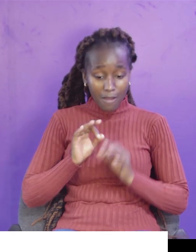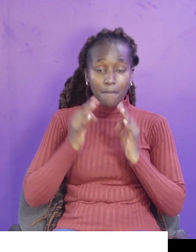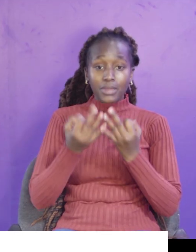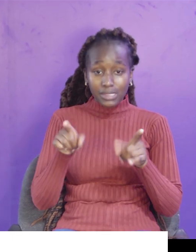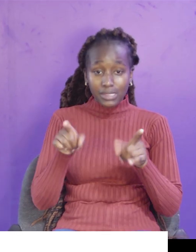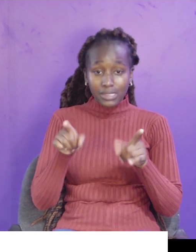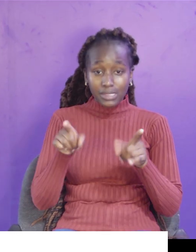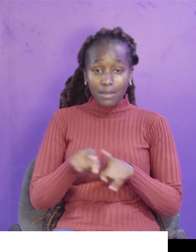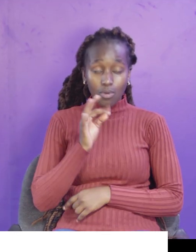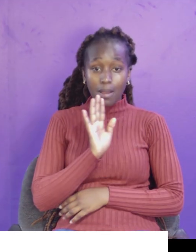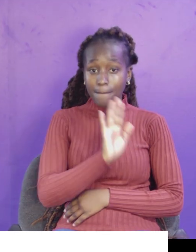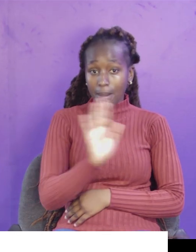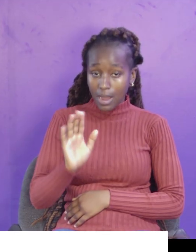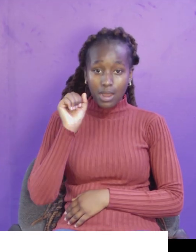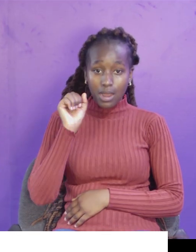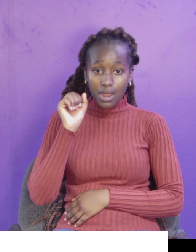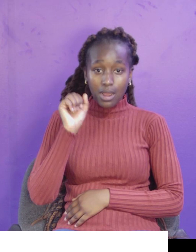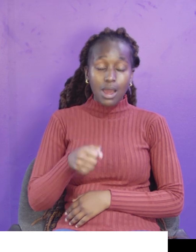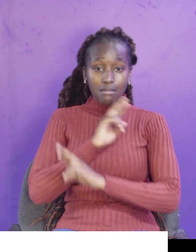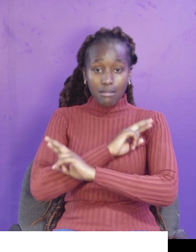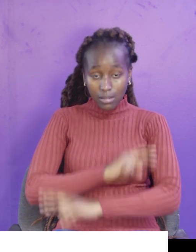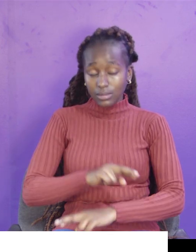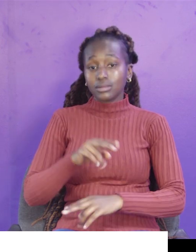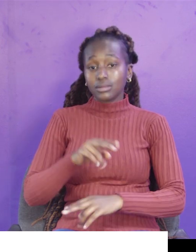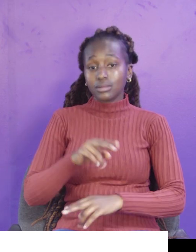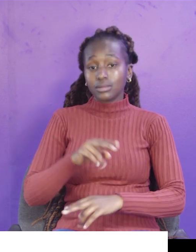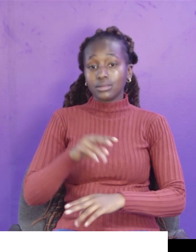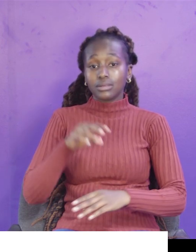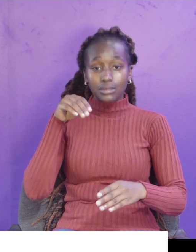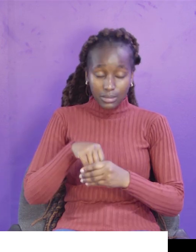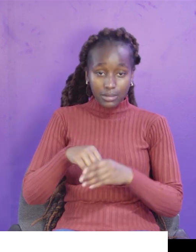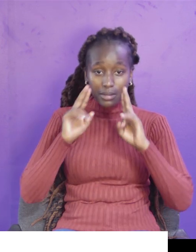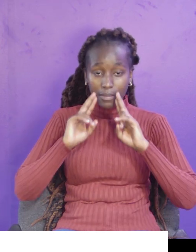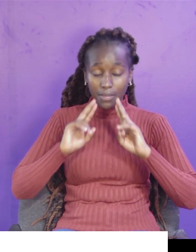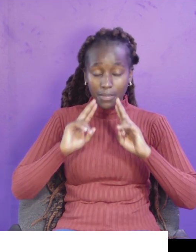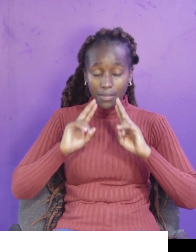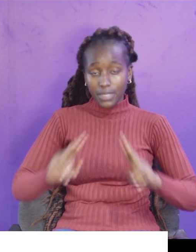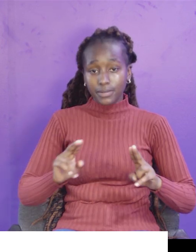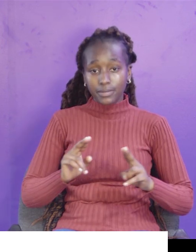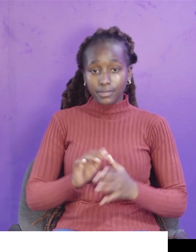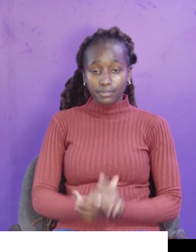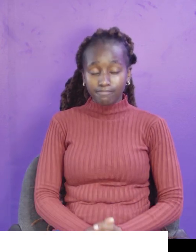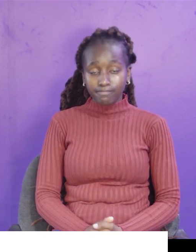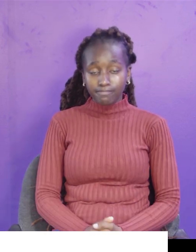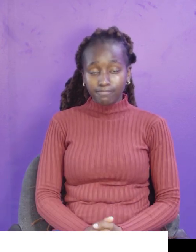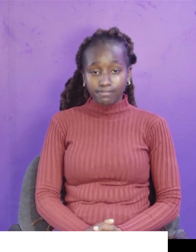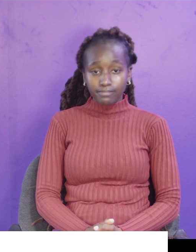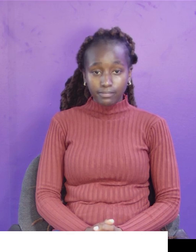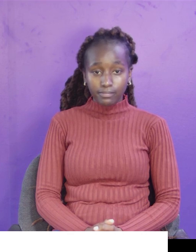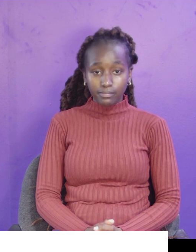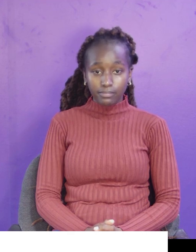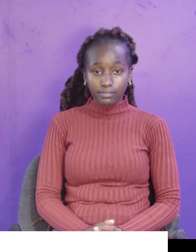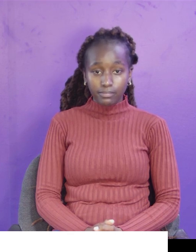Right Honorable Raila Amolo Odinga rest in eternal